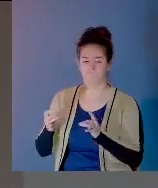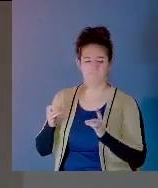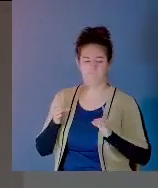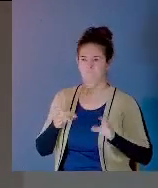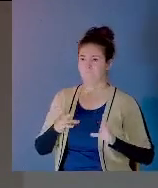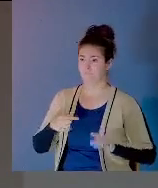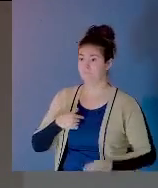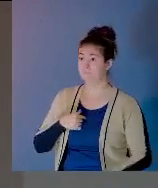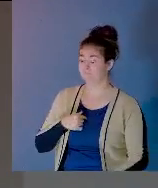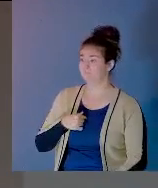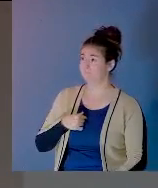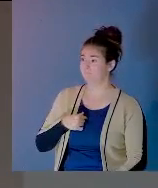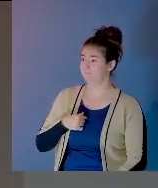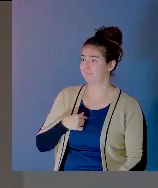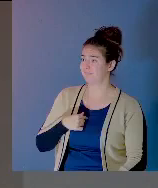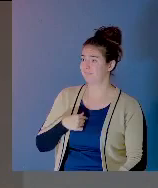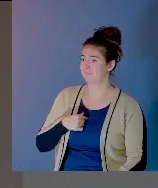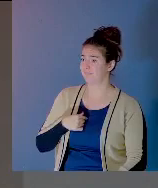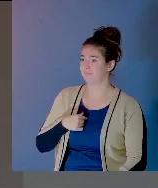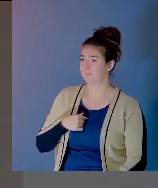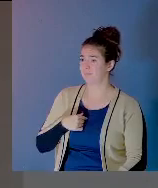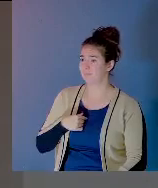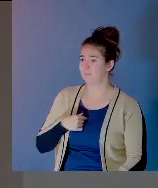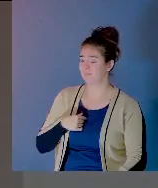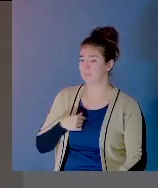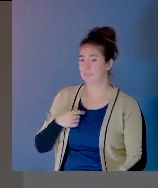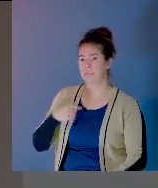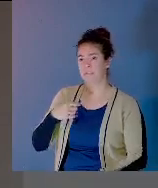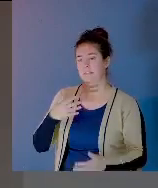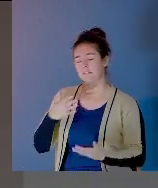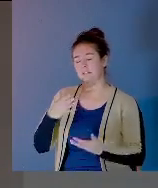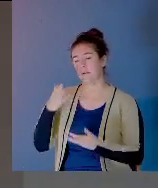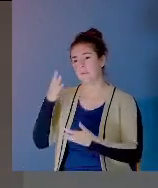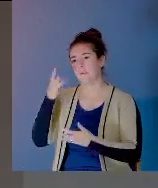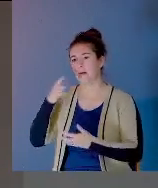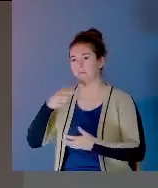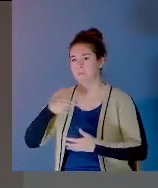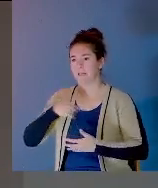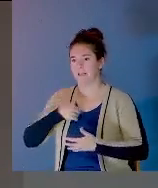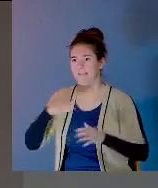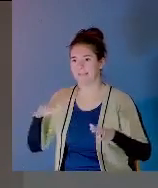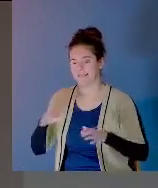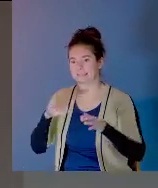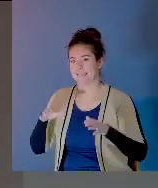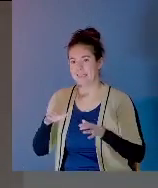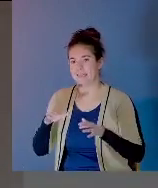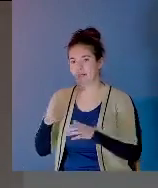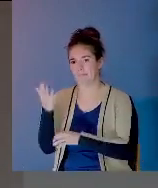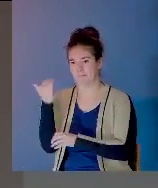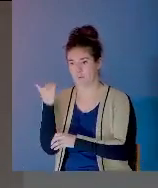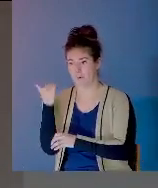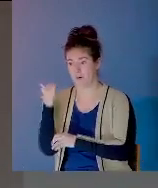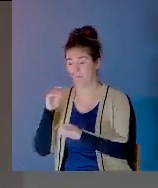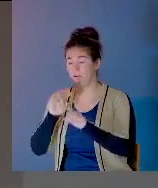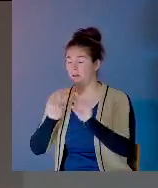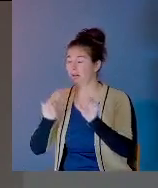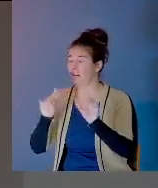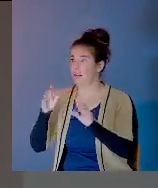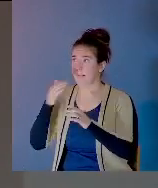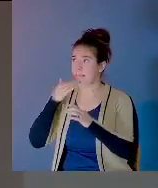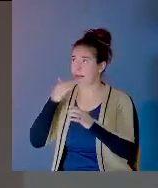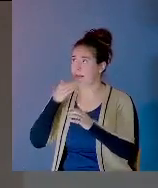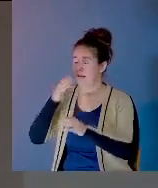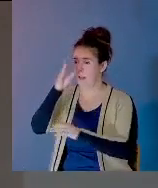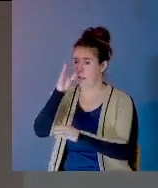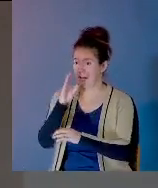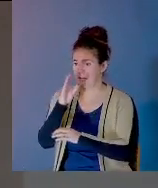them. But my strength comes, I thank God that he was there for me. This